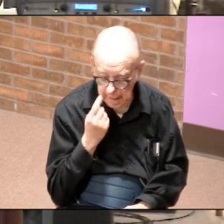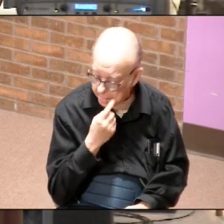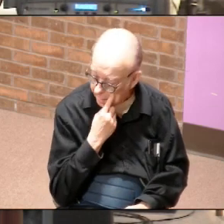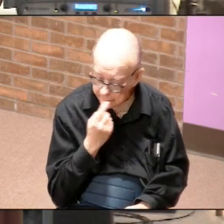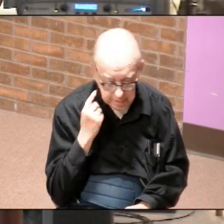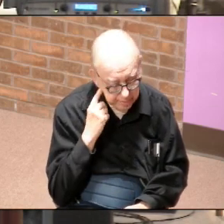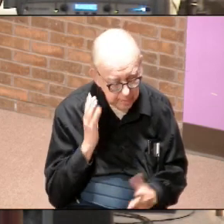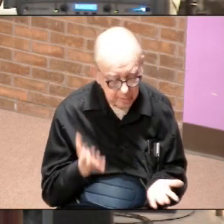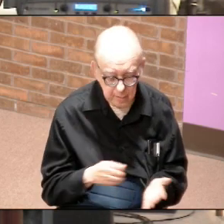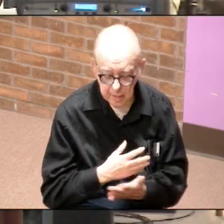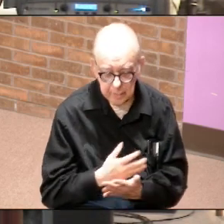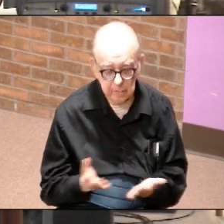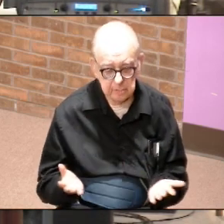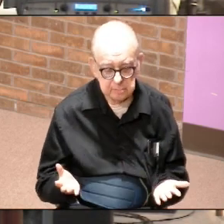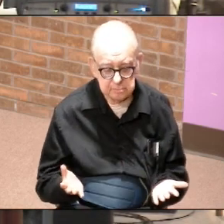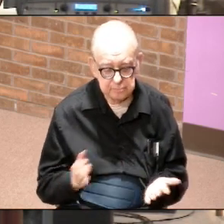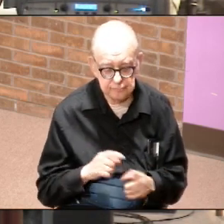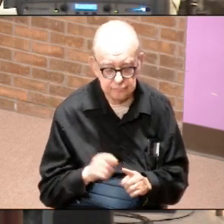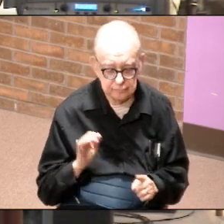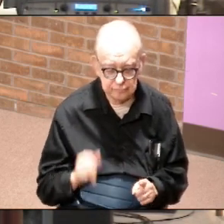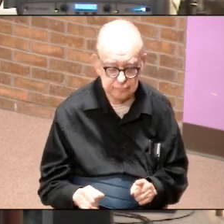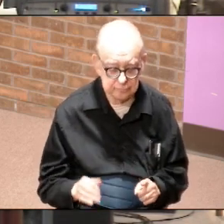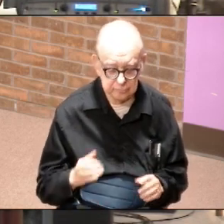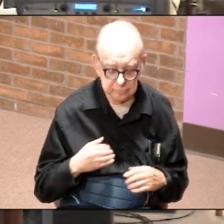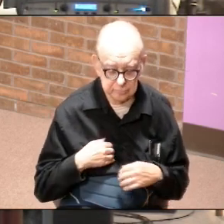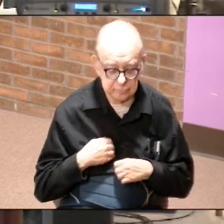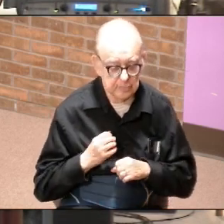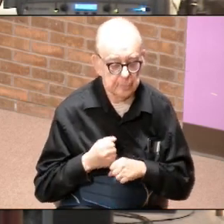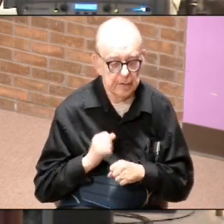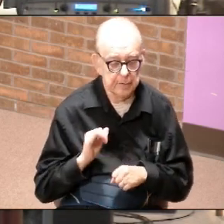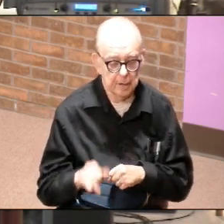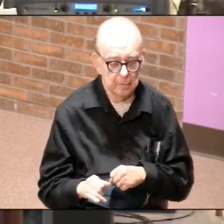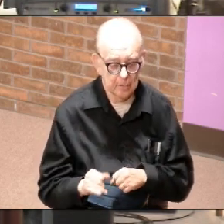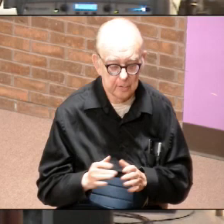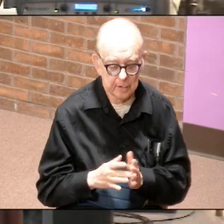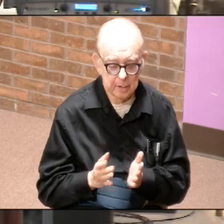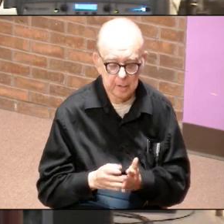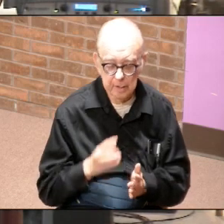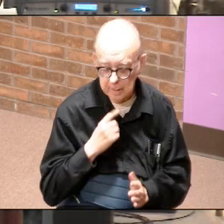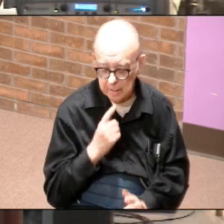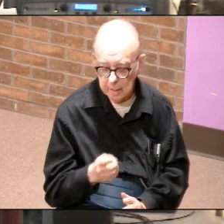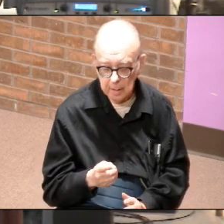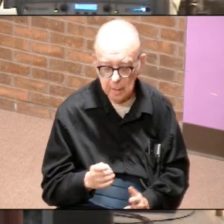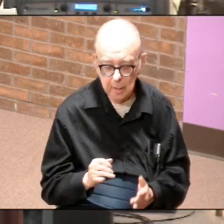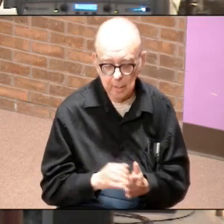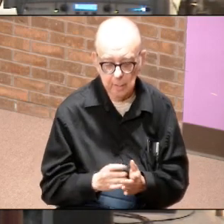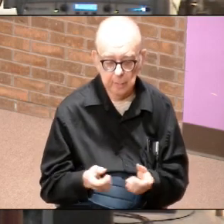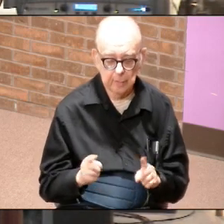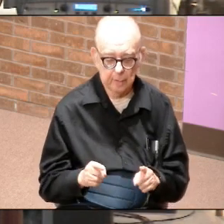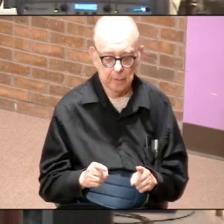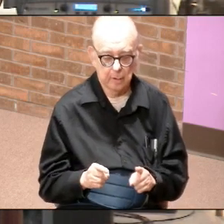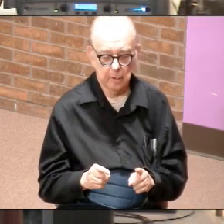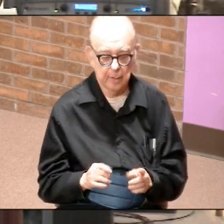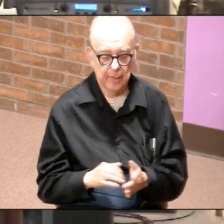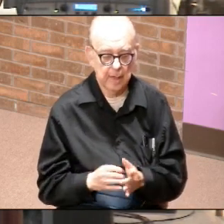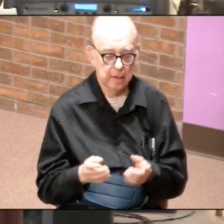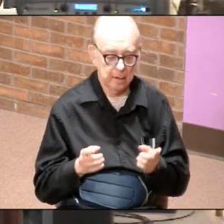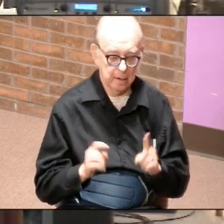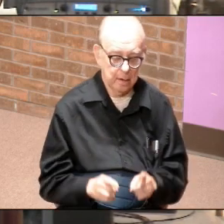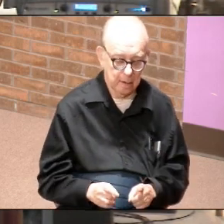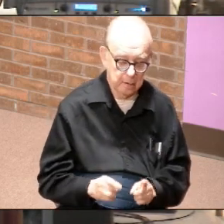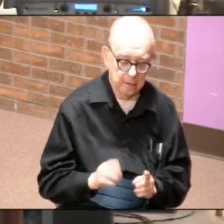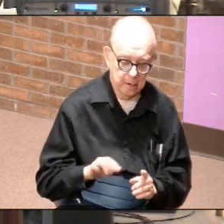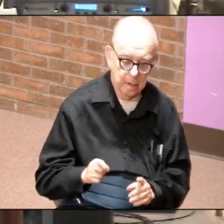hands and feet and all of those things yet. They hadn't been created. The Bible says that when this happened,